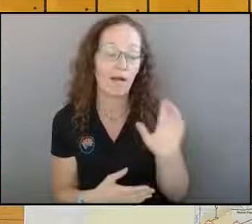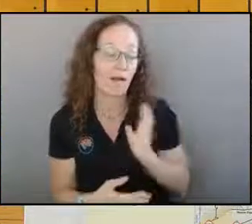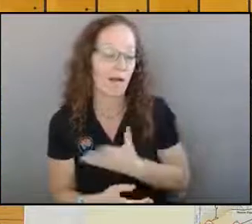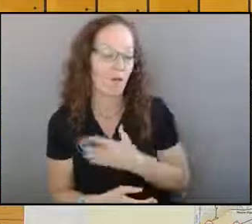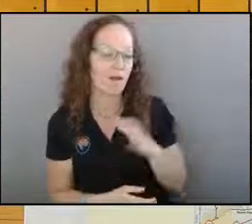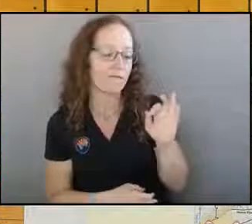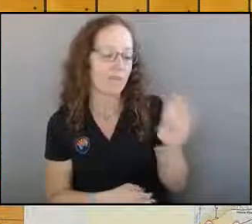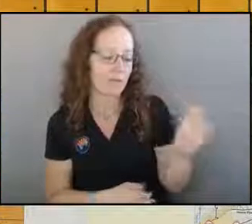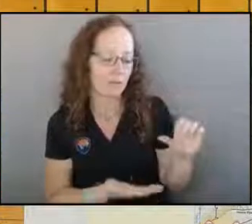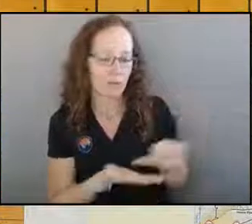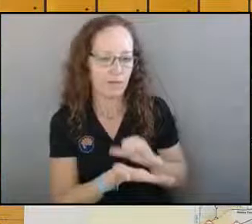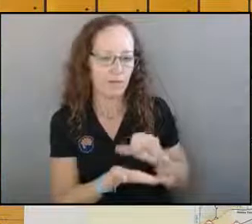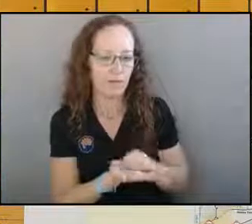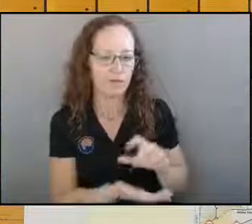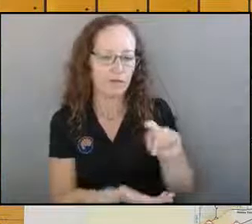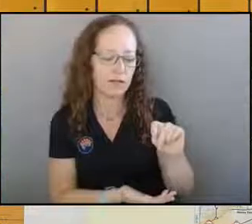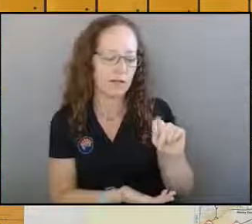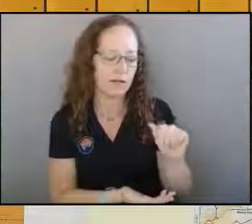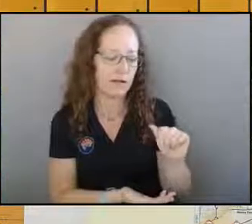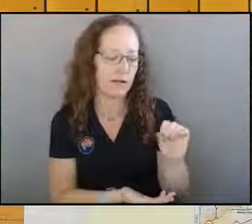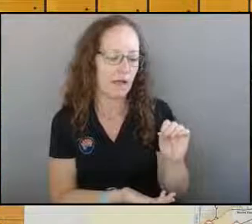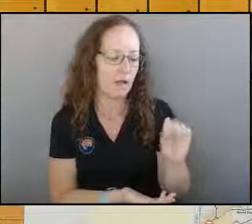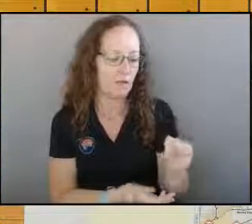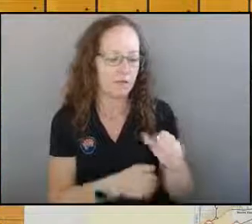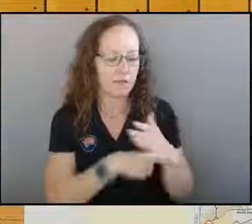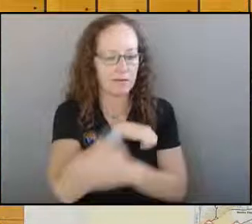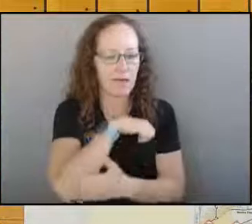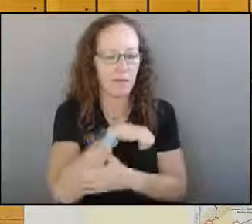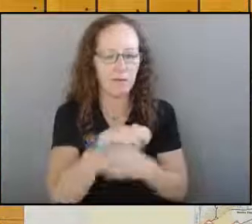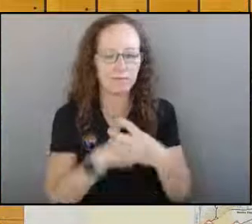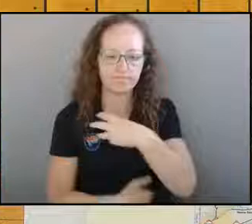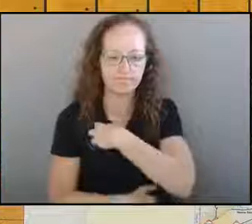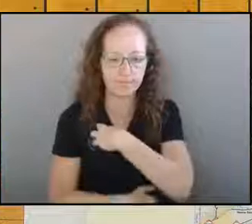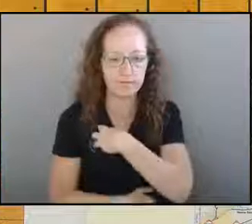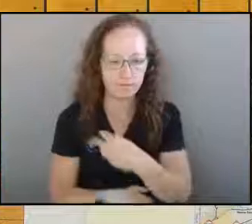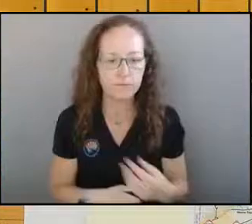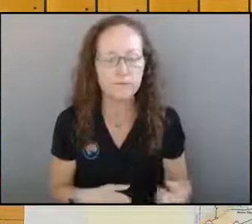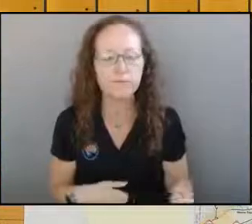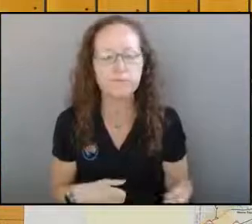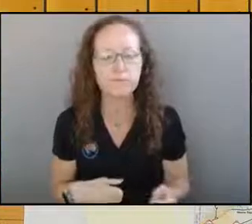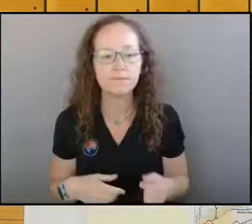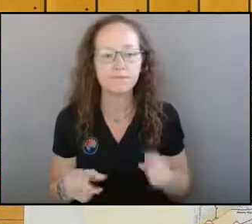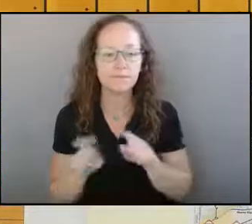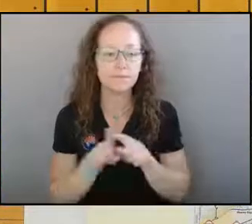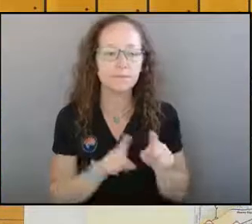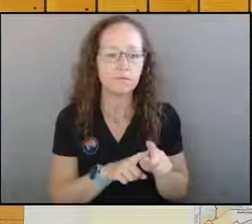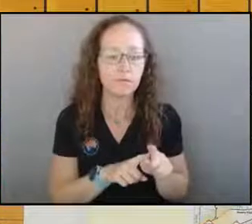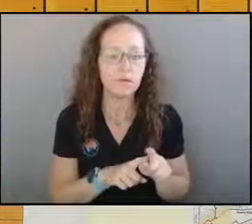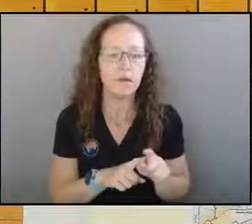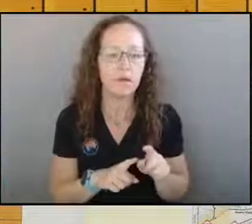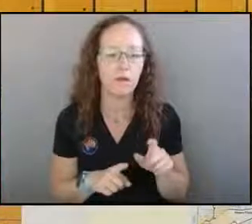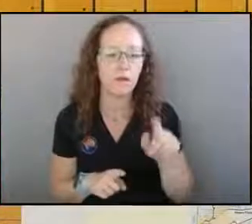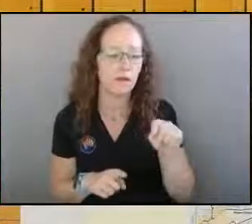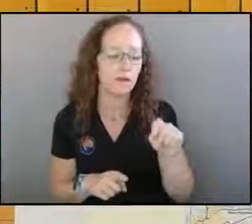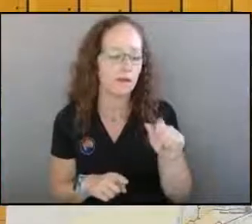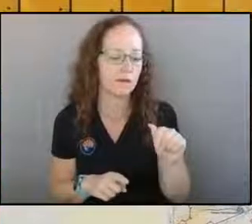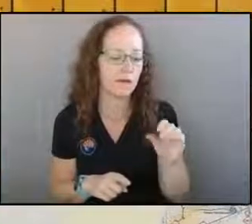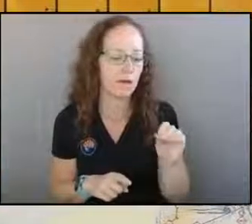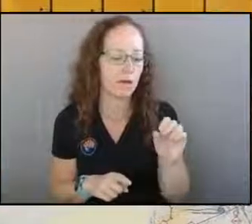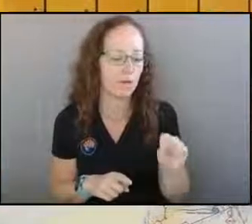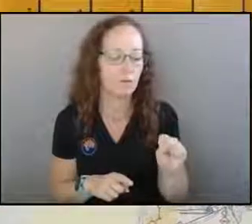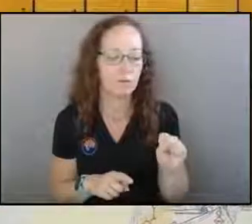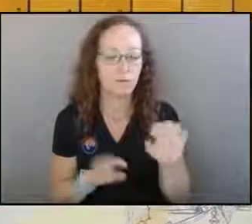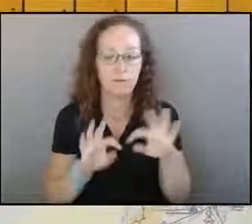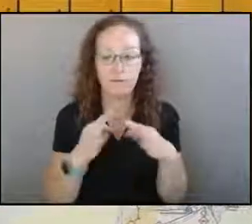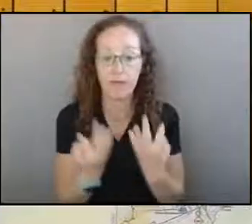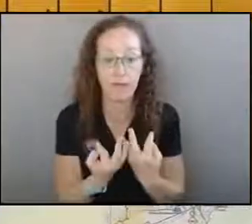County Sheriff's Office. Also available to you is the Taos Youth and Family Center, open from 6 a.m. to